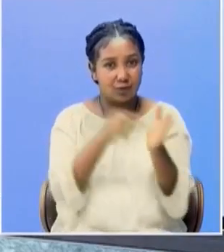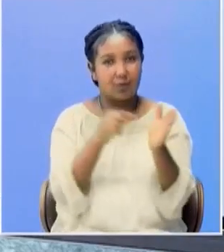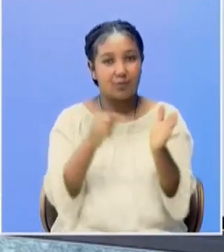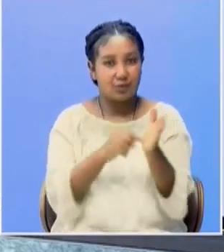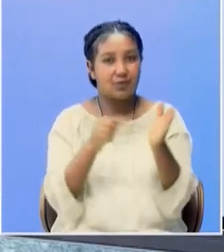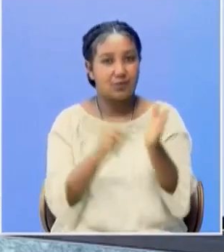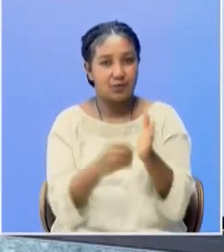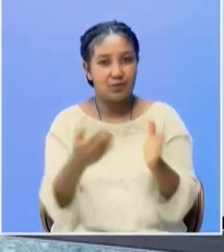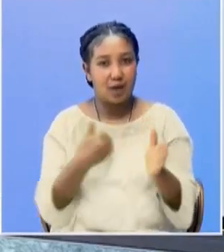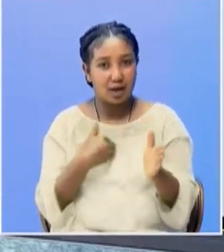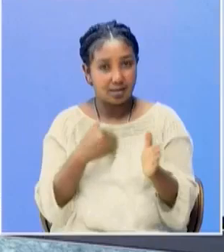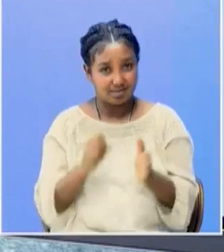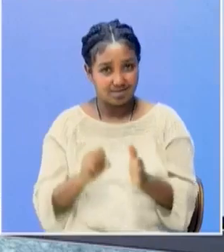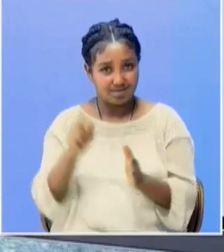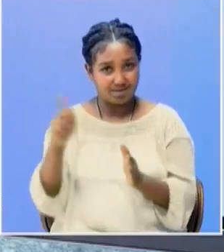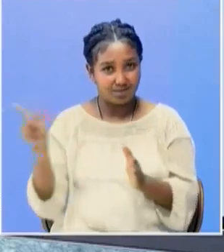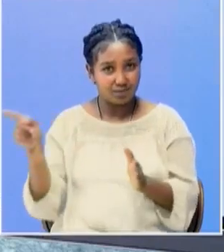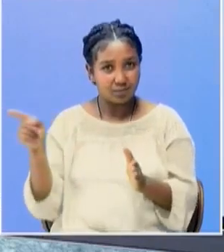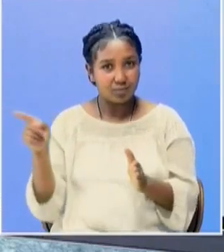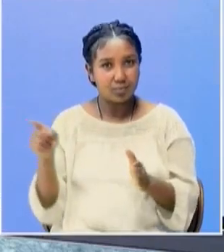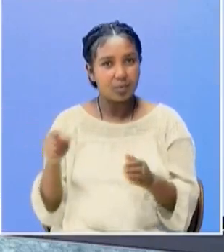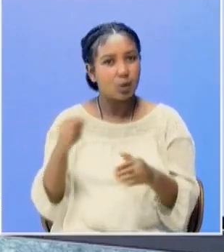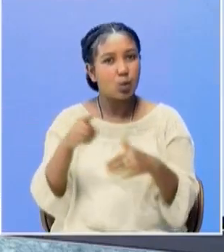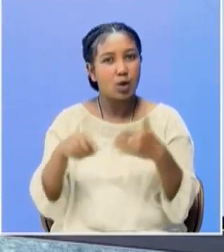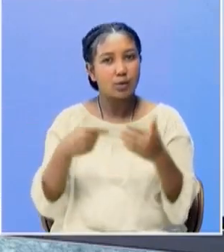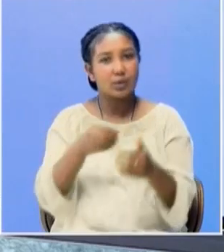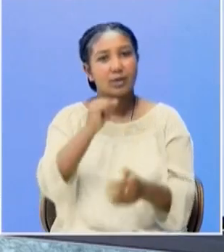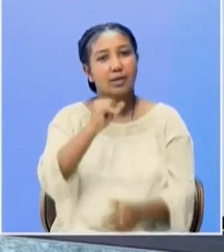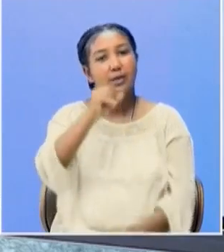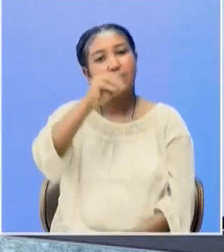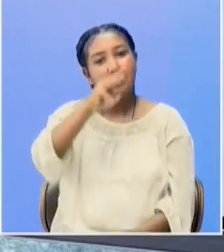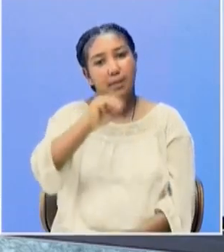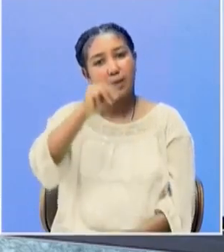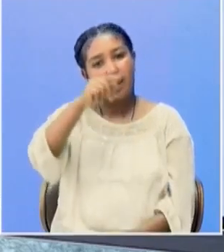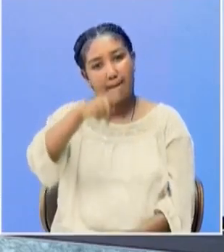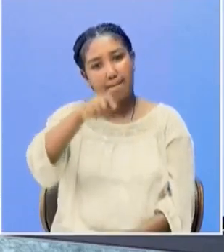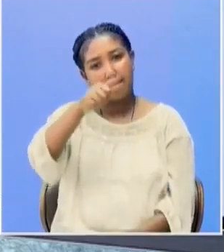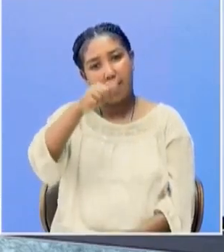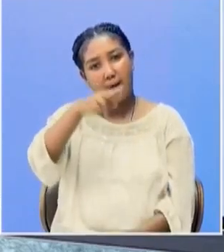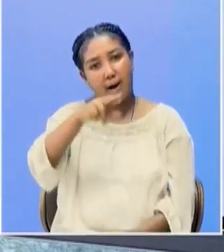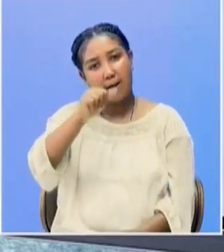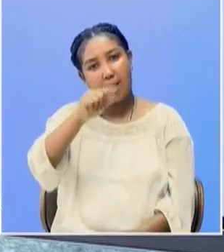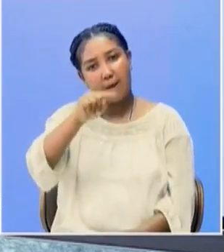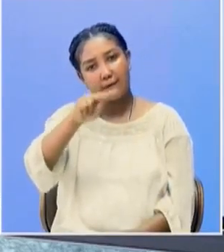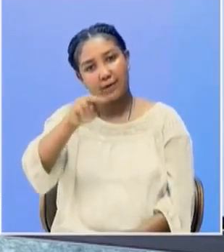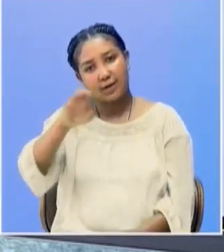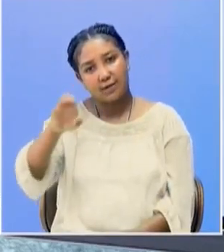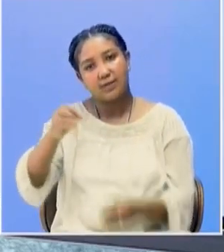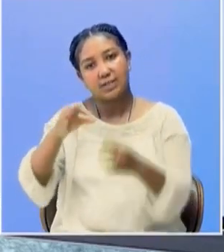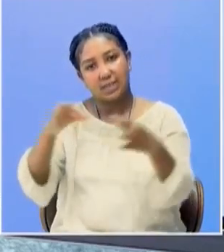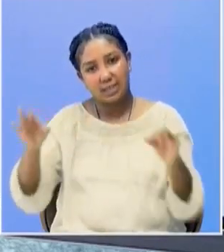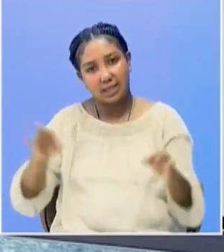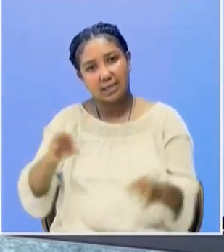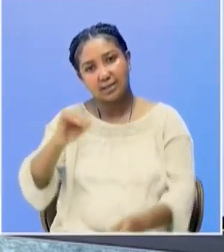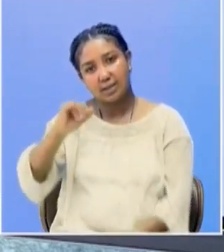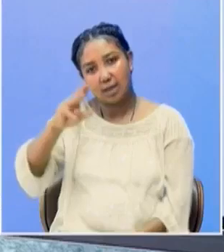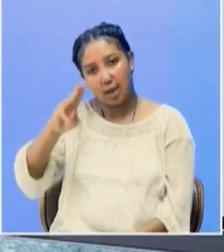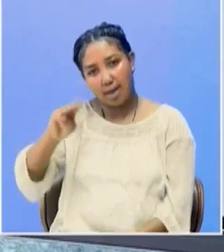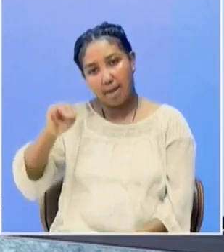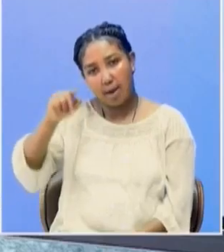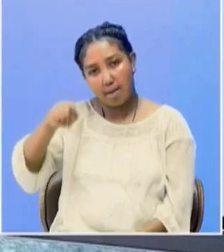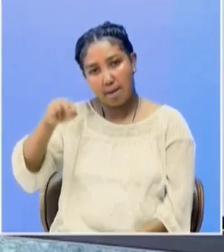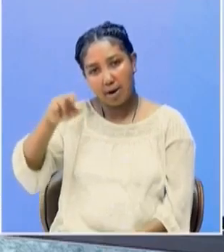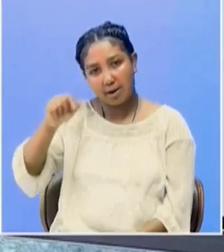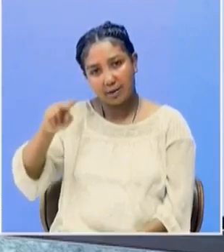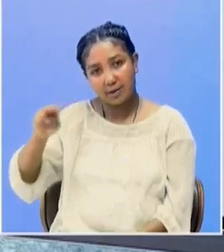stop. Is that clear? What about imperative sentence? We use here imperative sentence